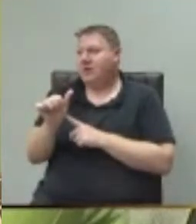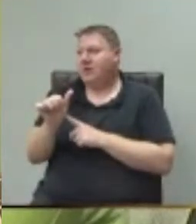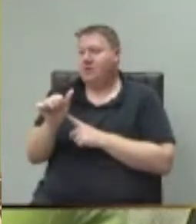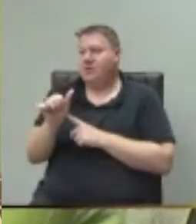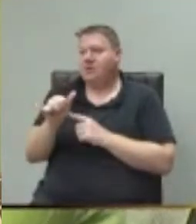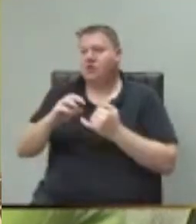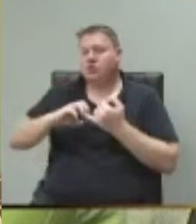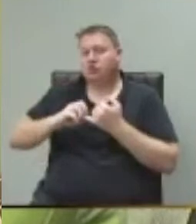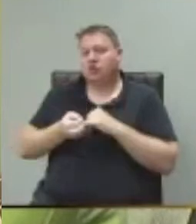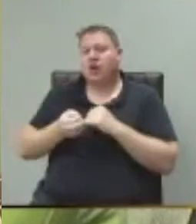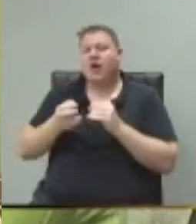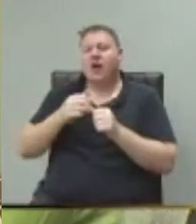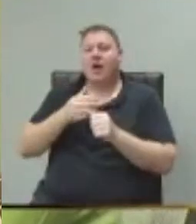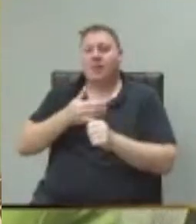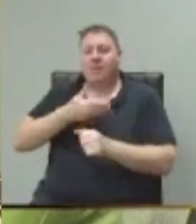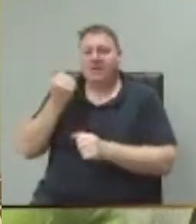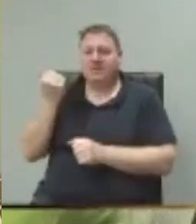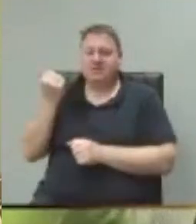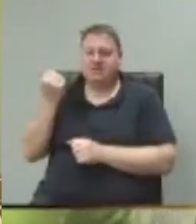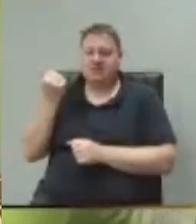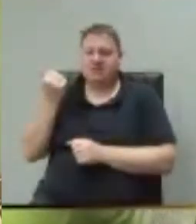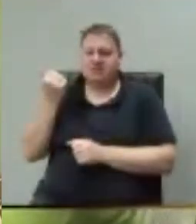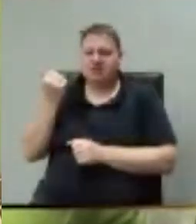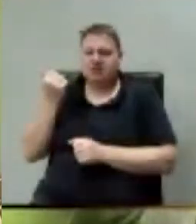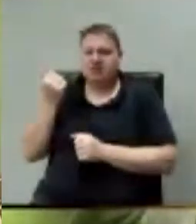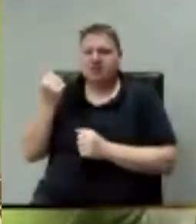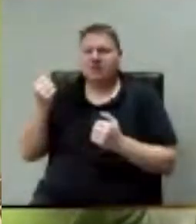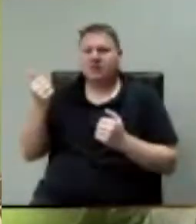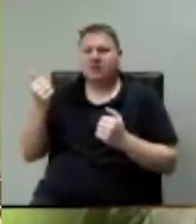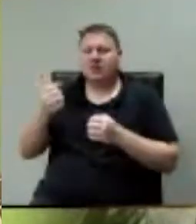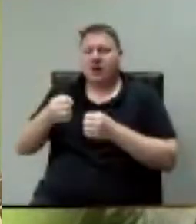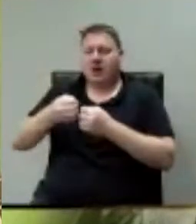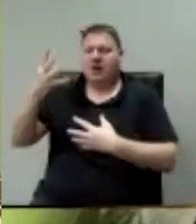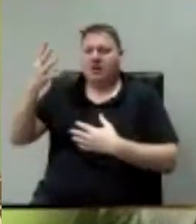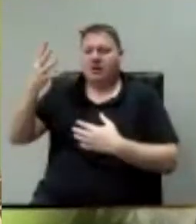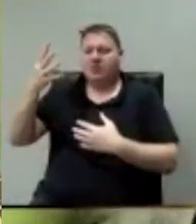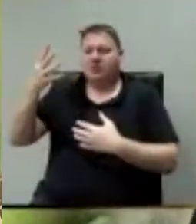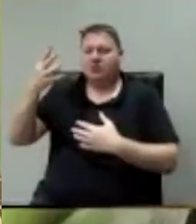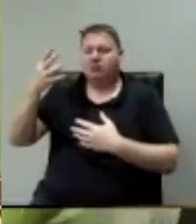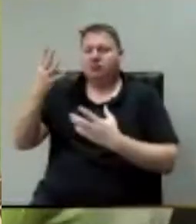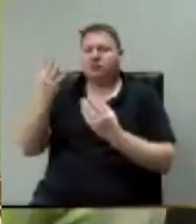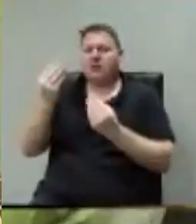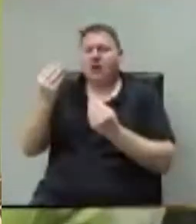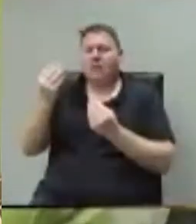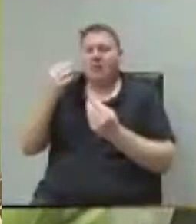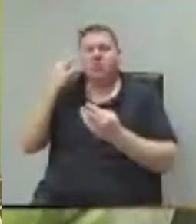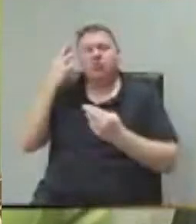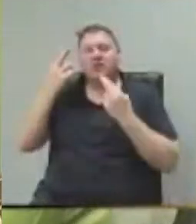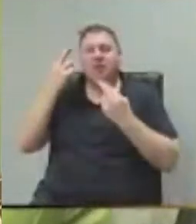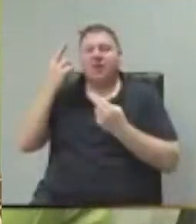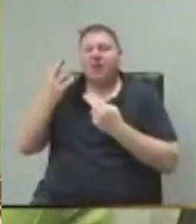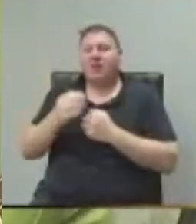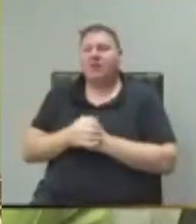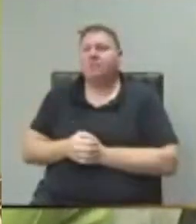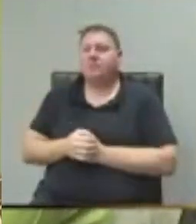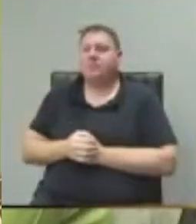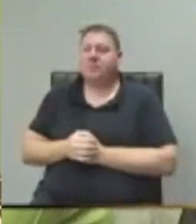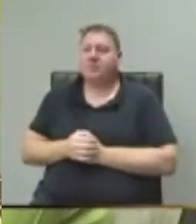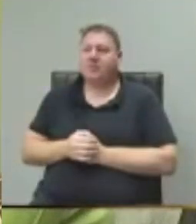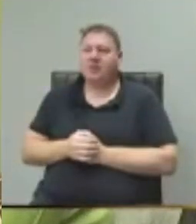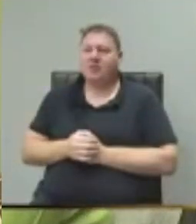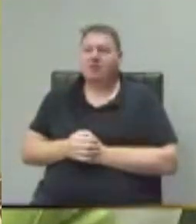We'll try our level best to shortlist a reasonable number as much as we can.